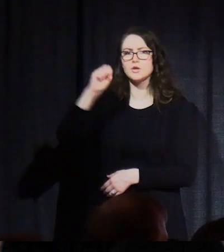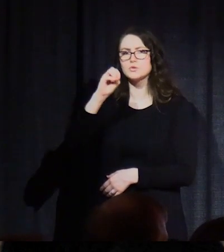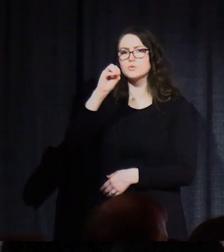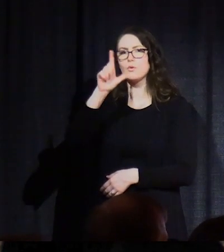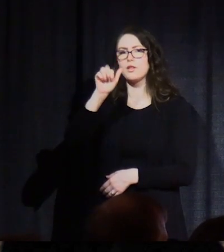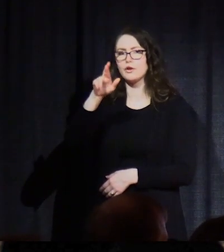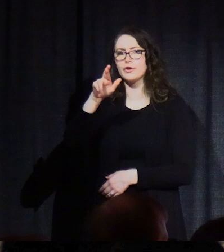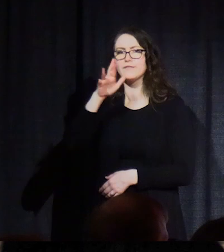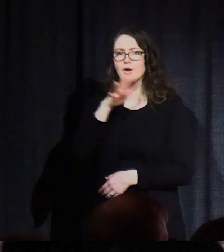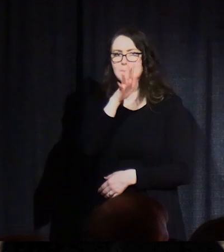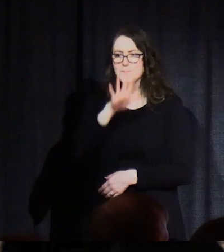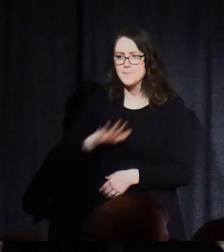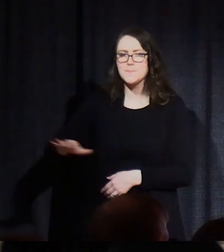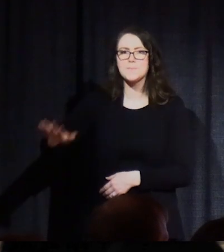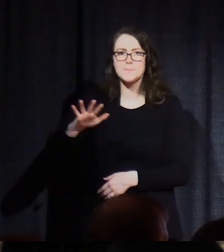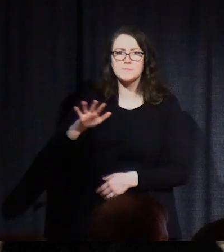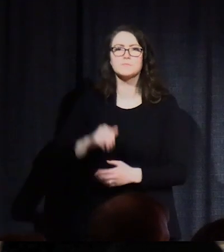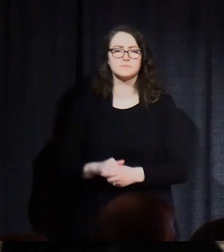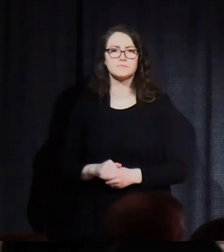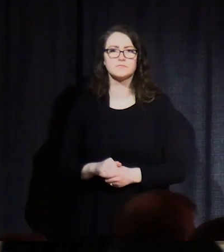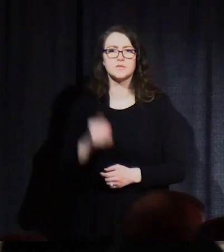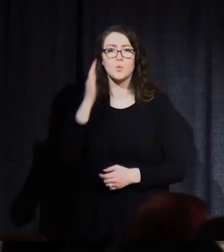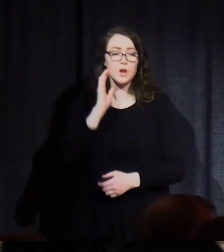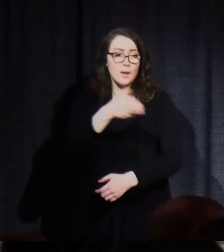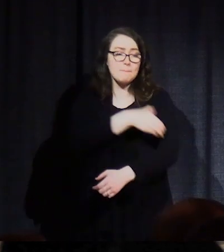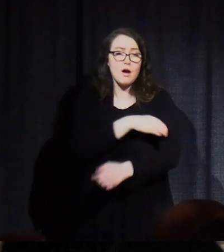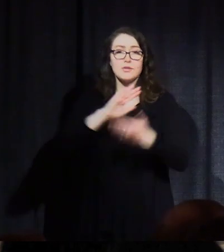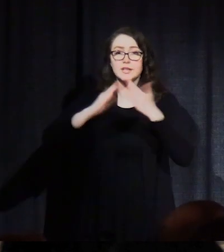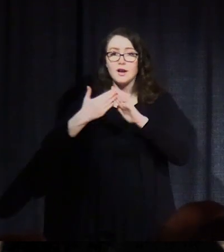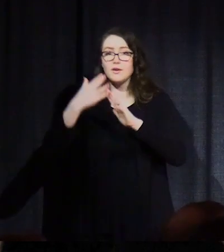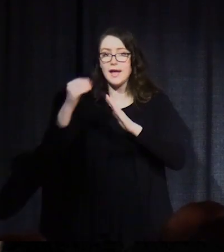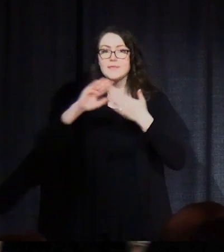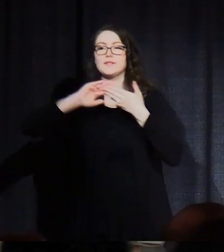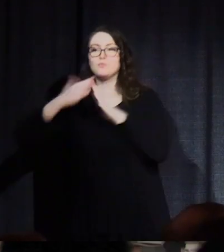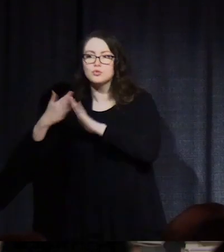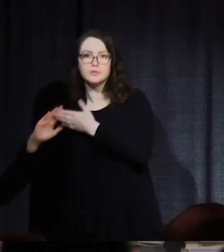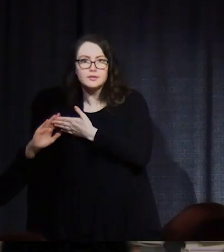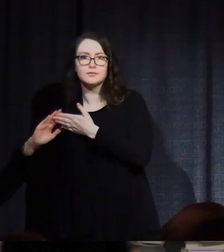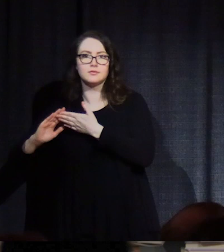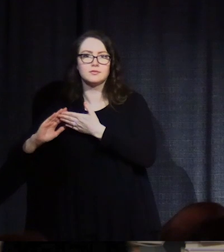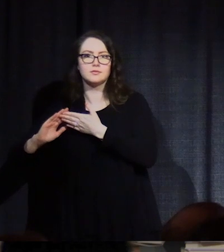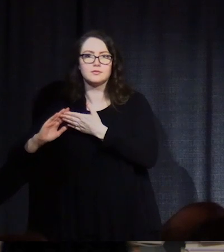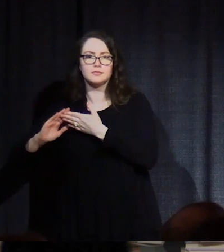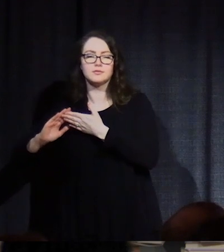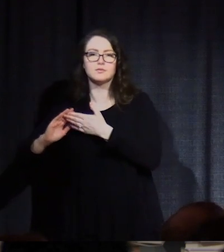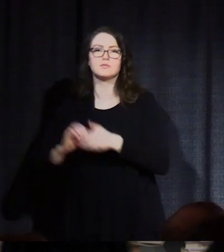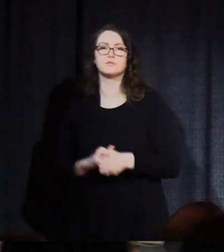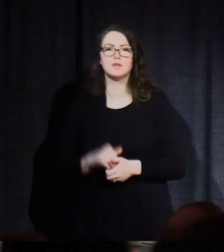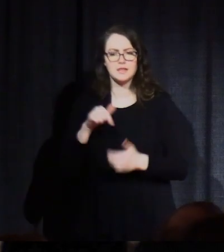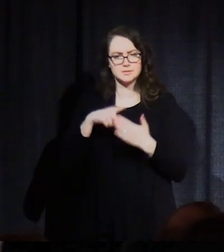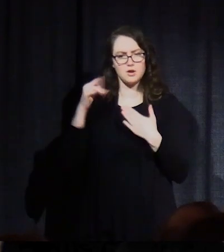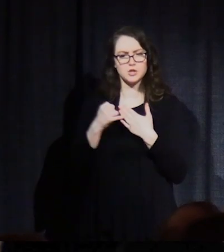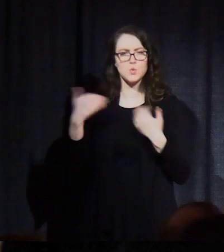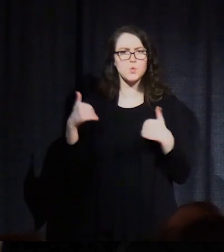town, but our community's hopes and dreams of a better tomorrow. This project makes us proud